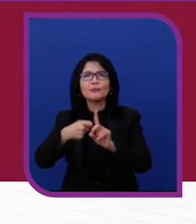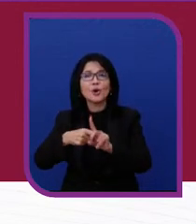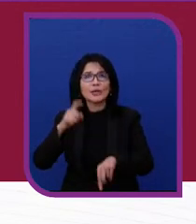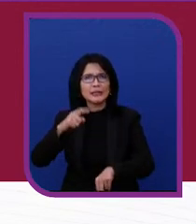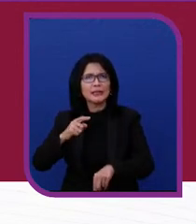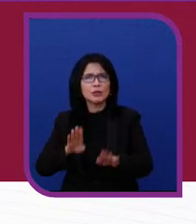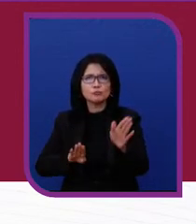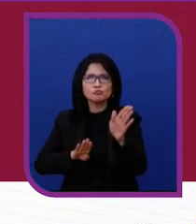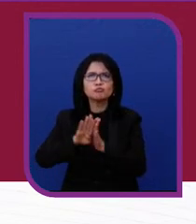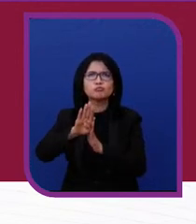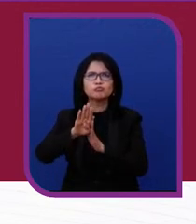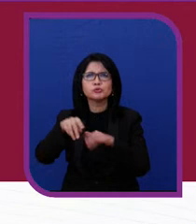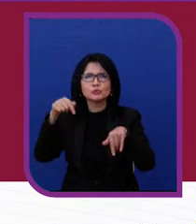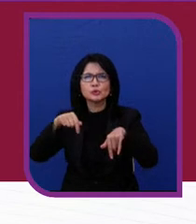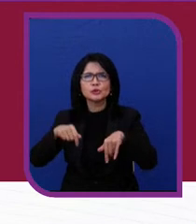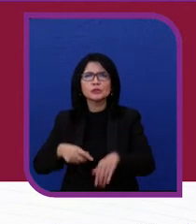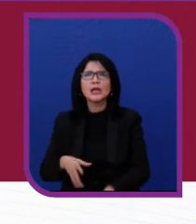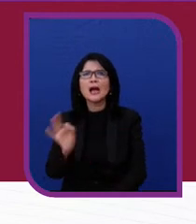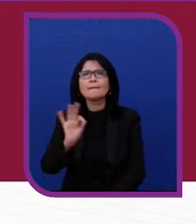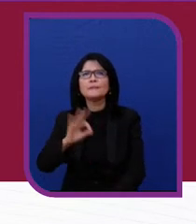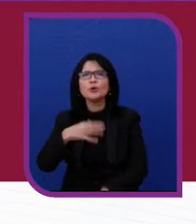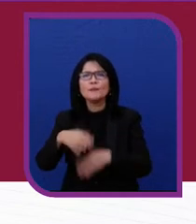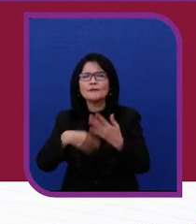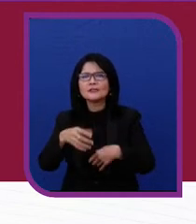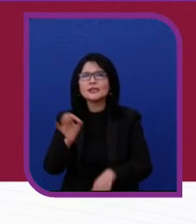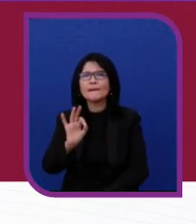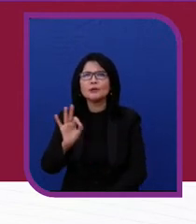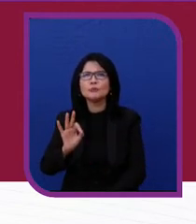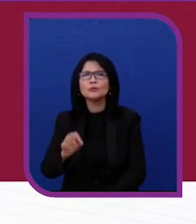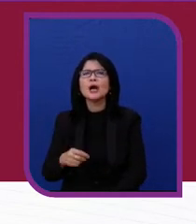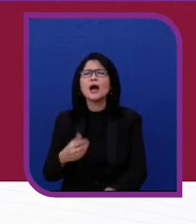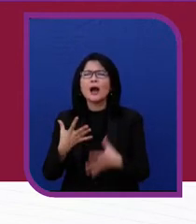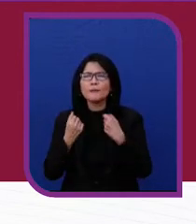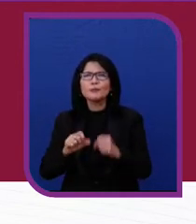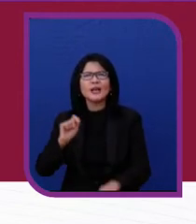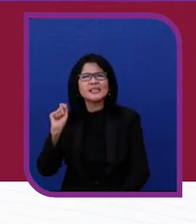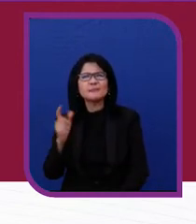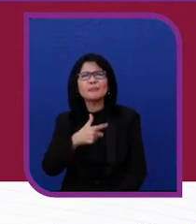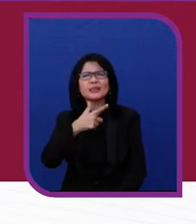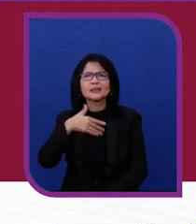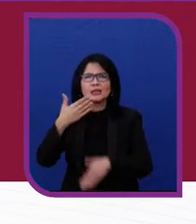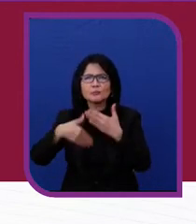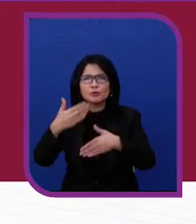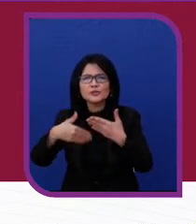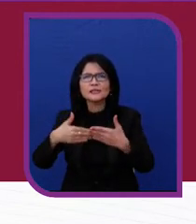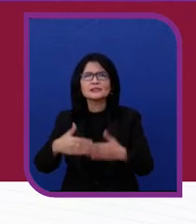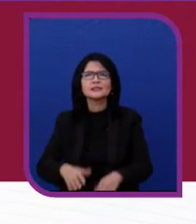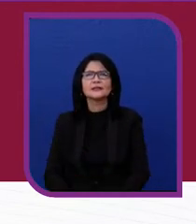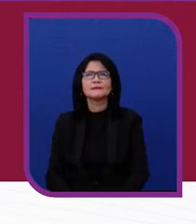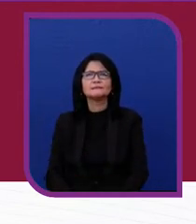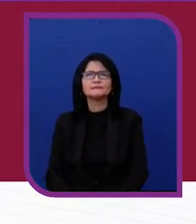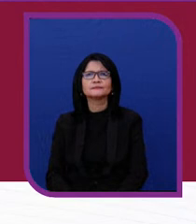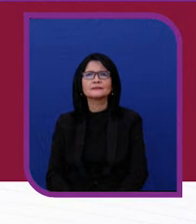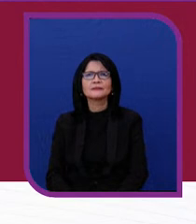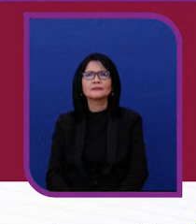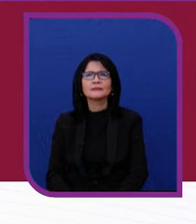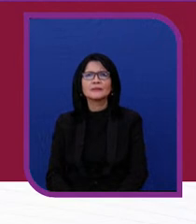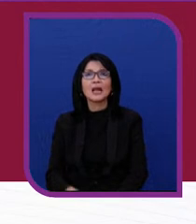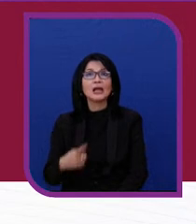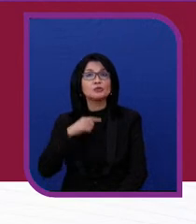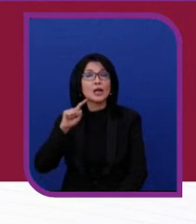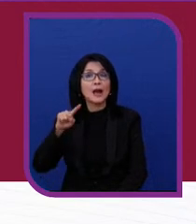version of we can be implemented for the carbon tax and then We also have finished it What should the